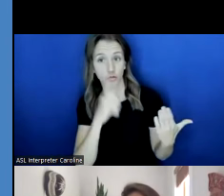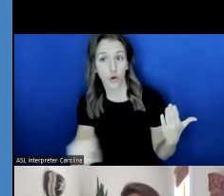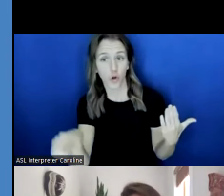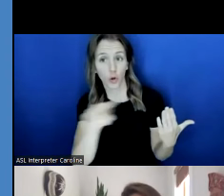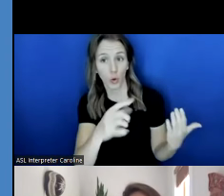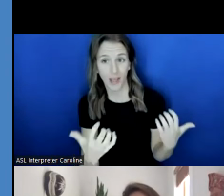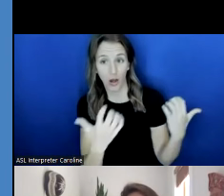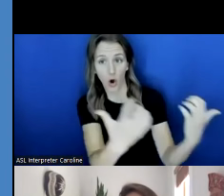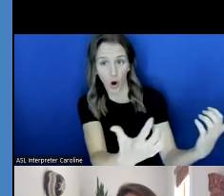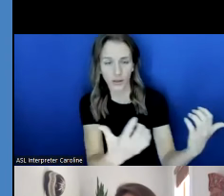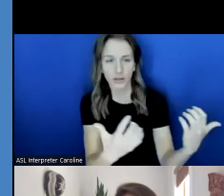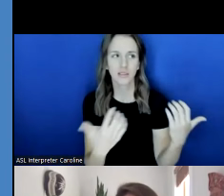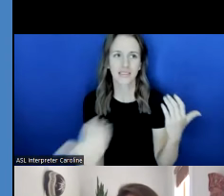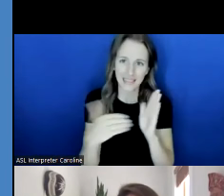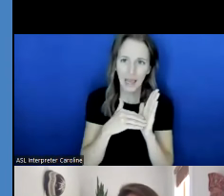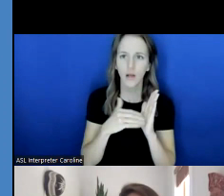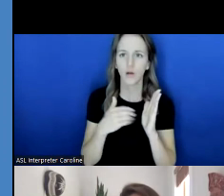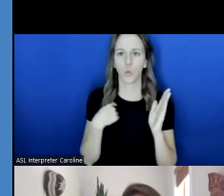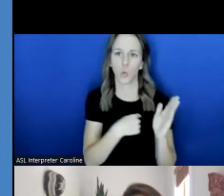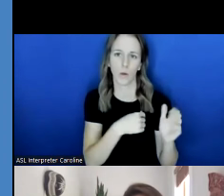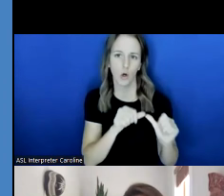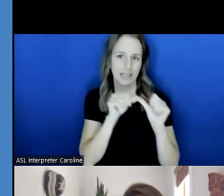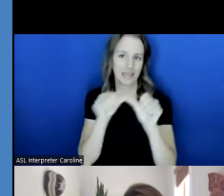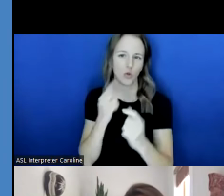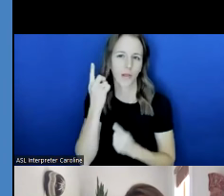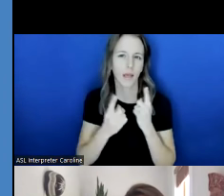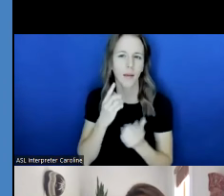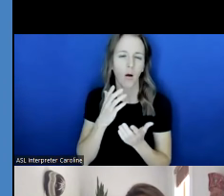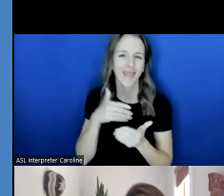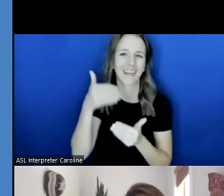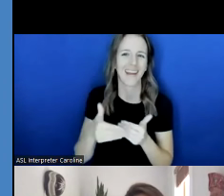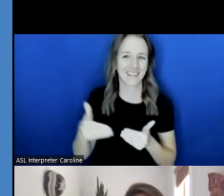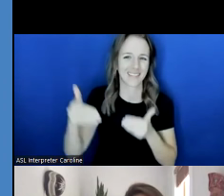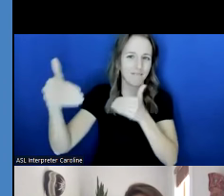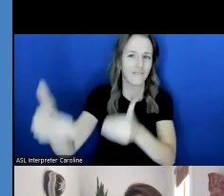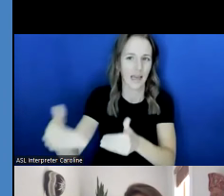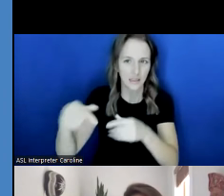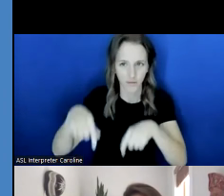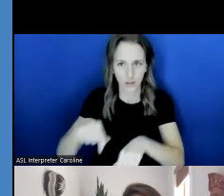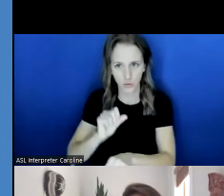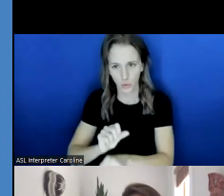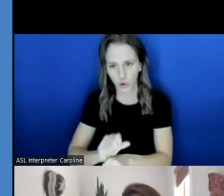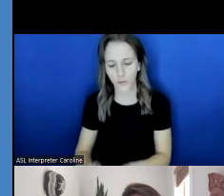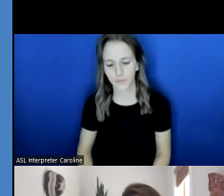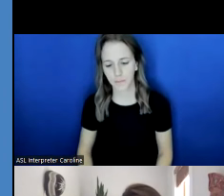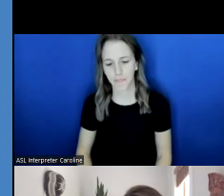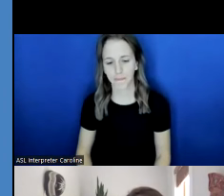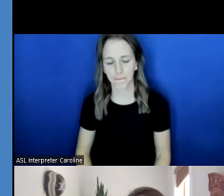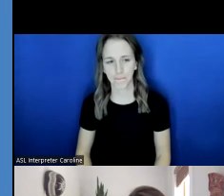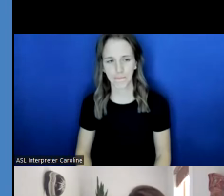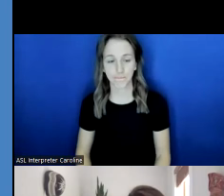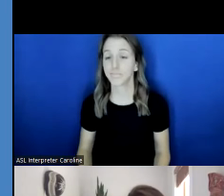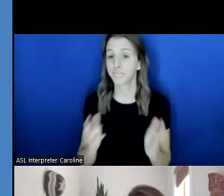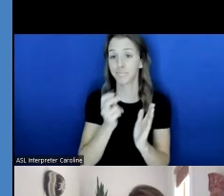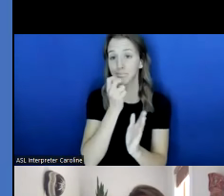to, again, continue to think about what the next phase of this work looks like. So I'm just going to jump right